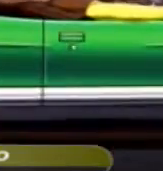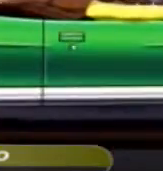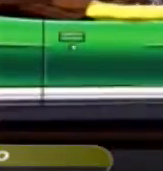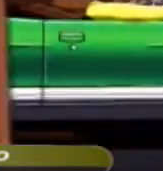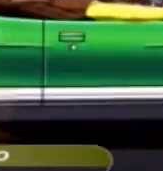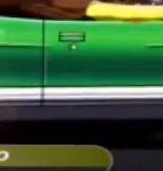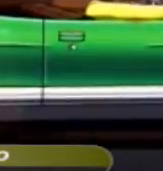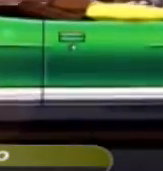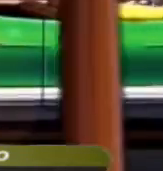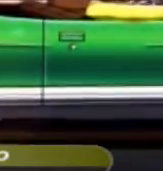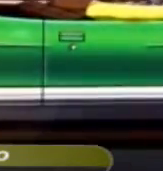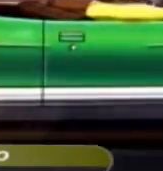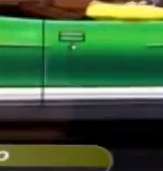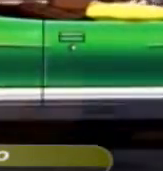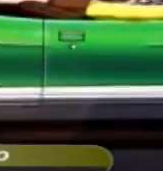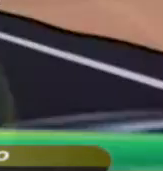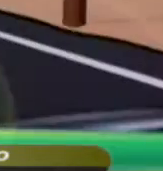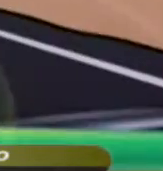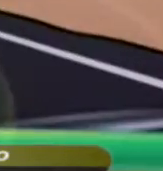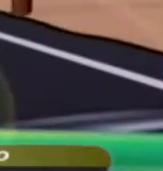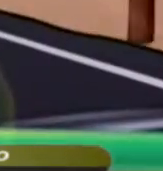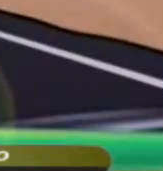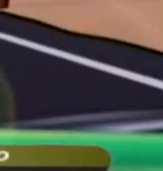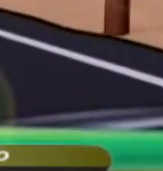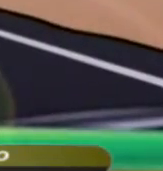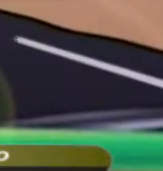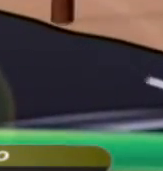oh. Make you forgive me, oh.